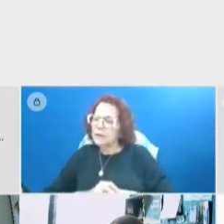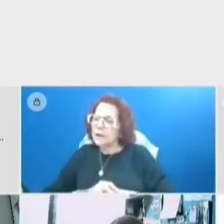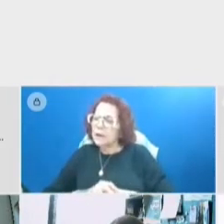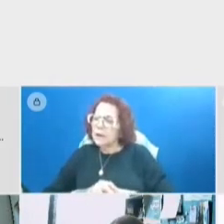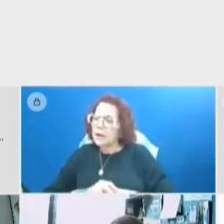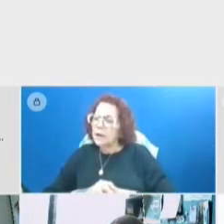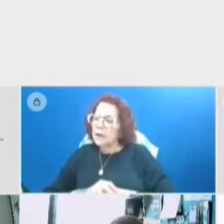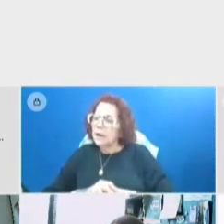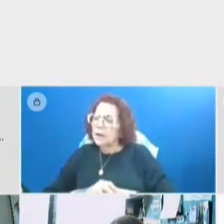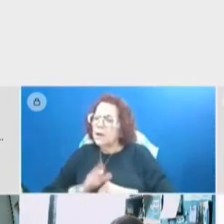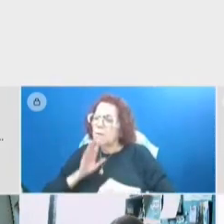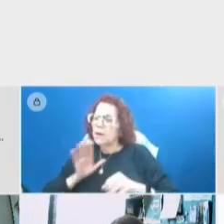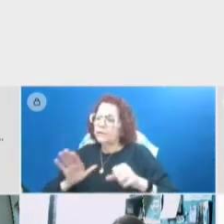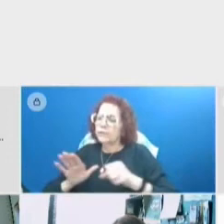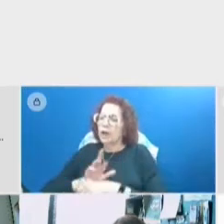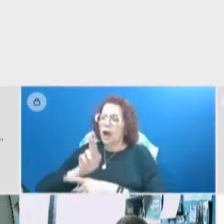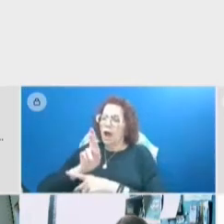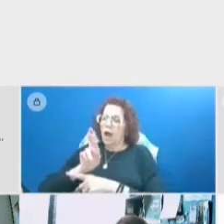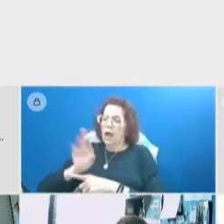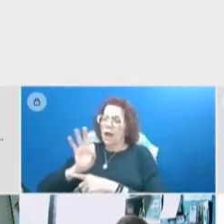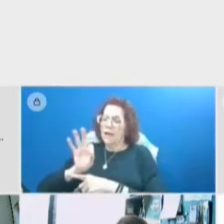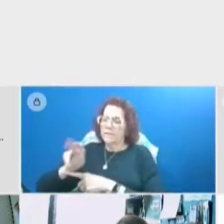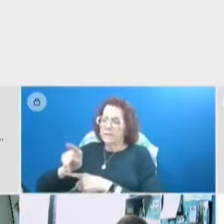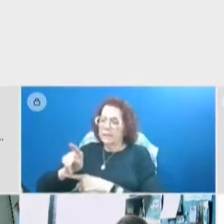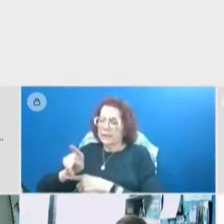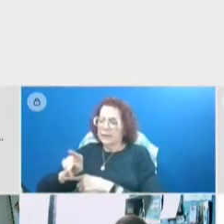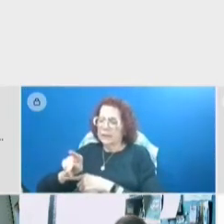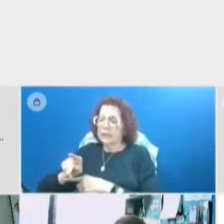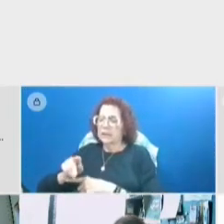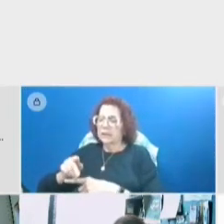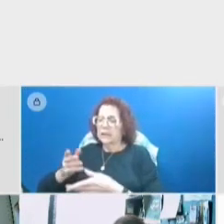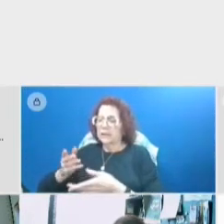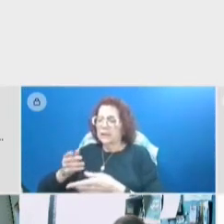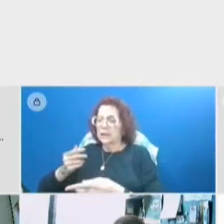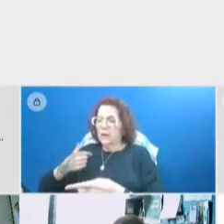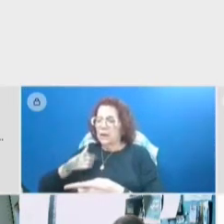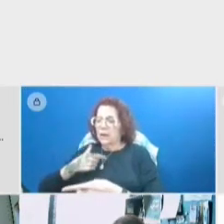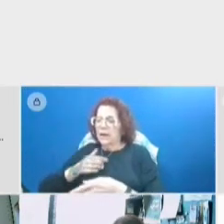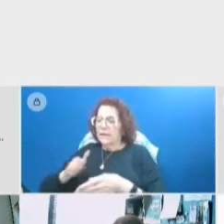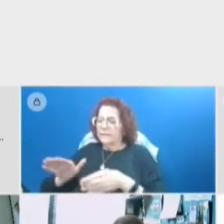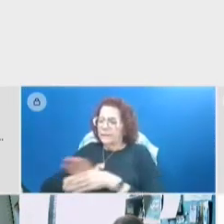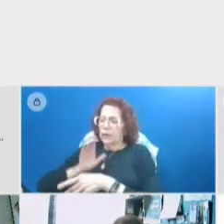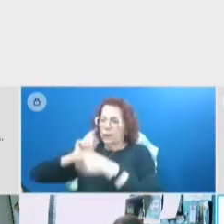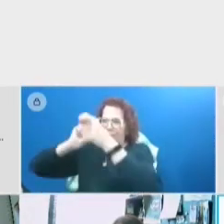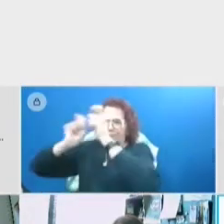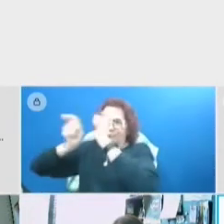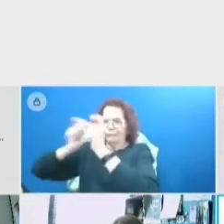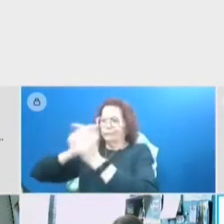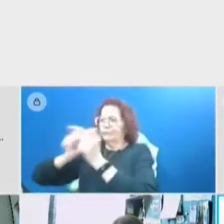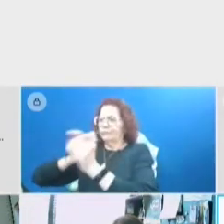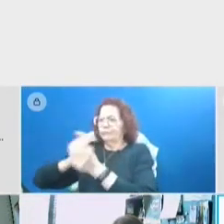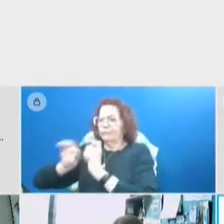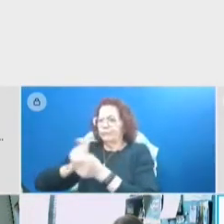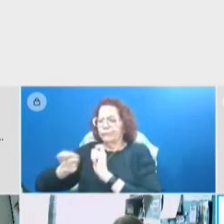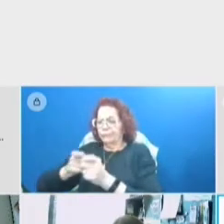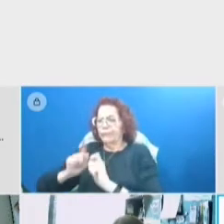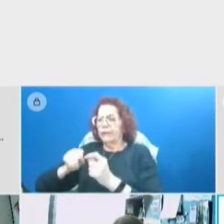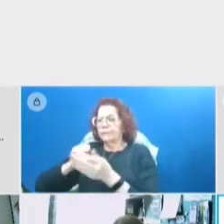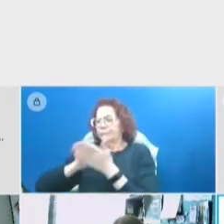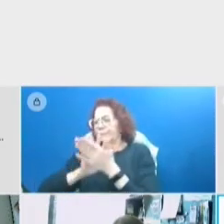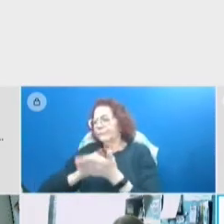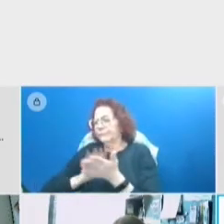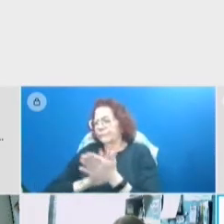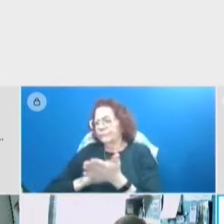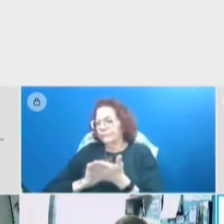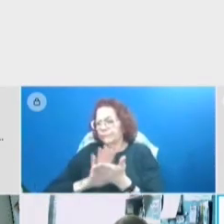As such, we've gone through and we fully revised the document into a complete RFP format as opposed